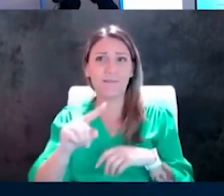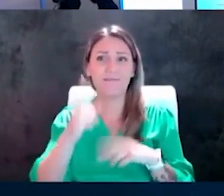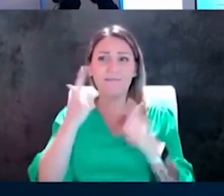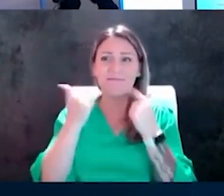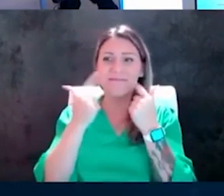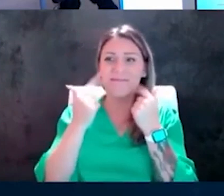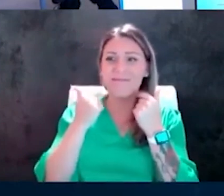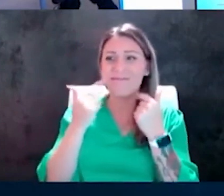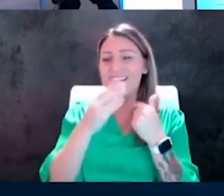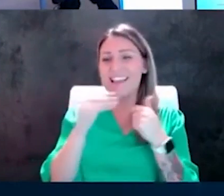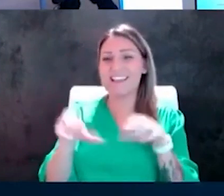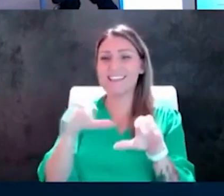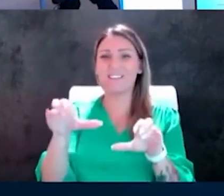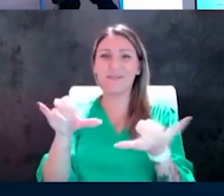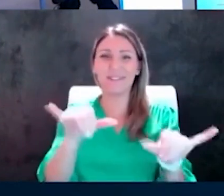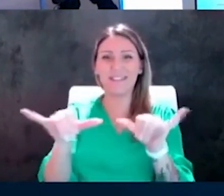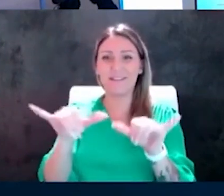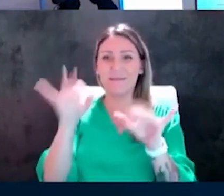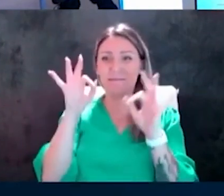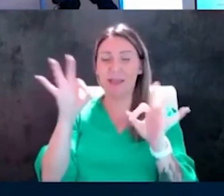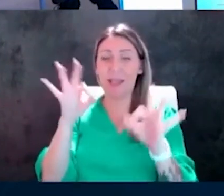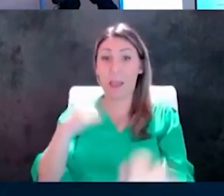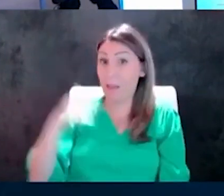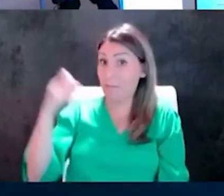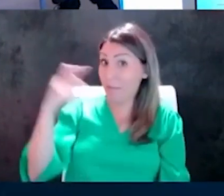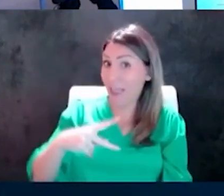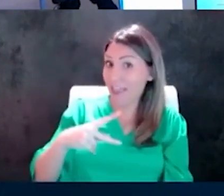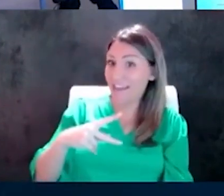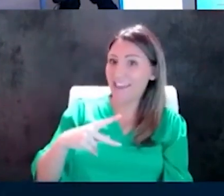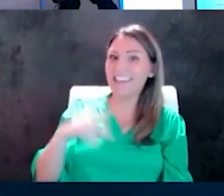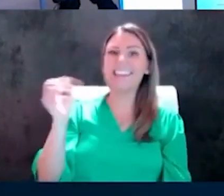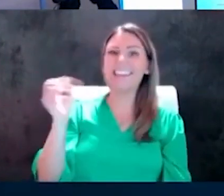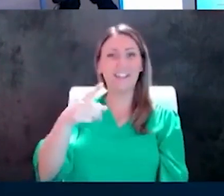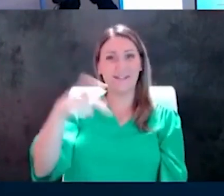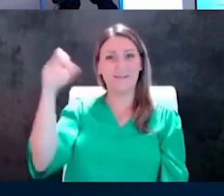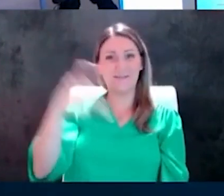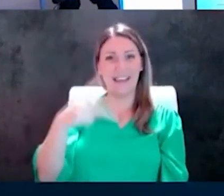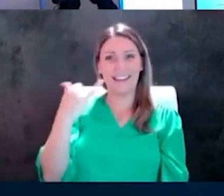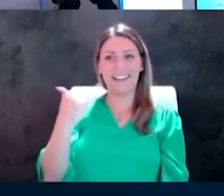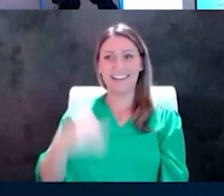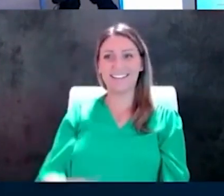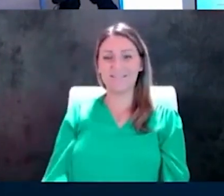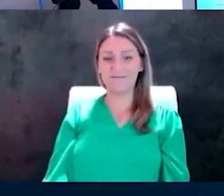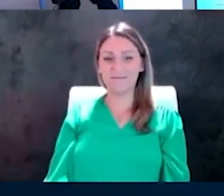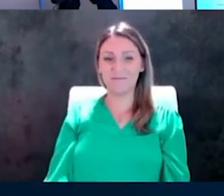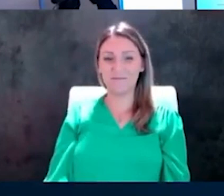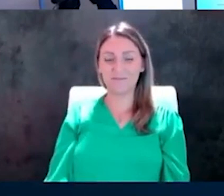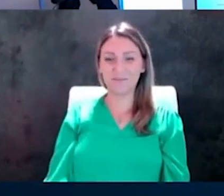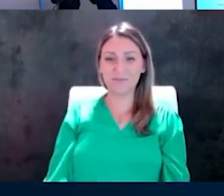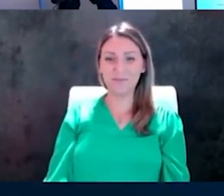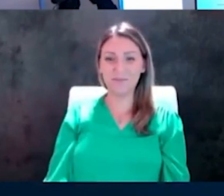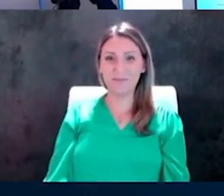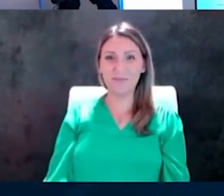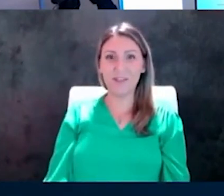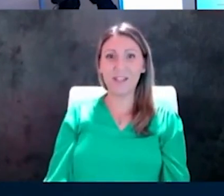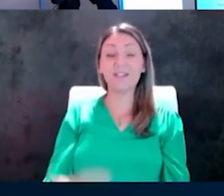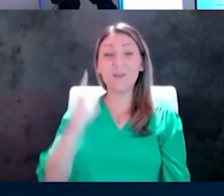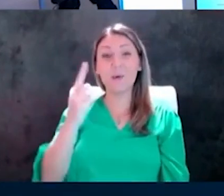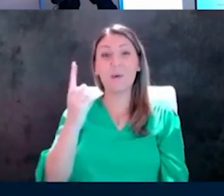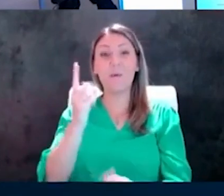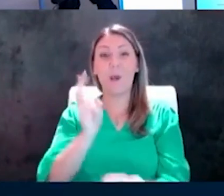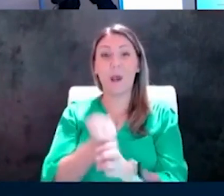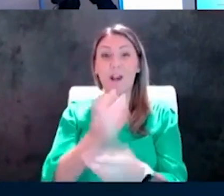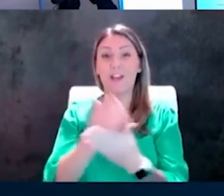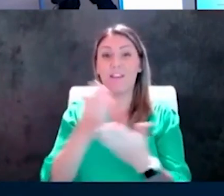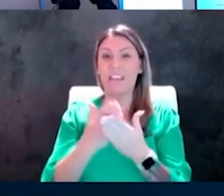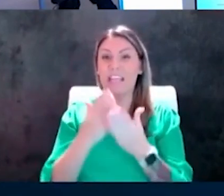well. That's perfect. Am I back? Mikayla, yeah, you're back now. So for those, I think one of the hard things for people with a chronic illness like this that we